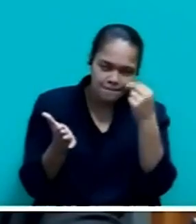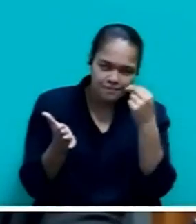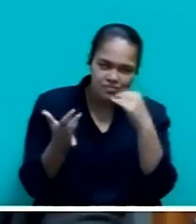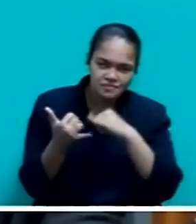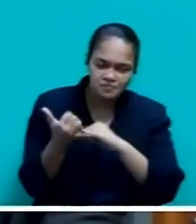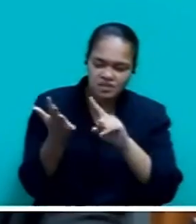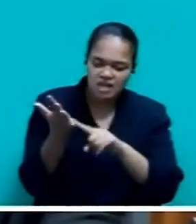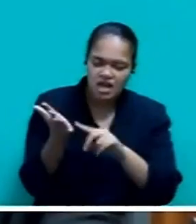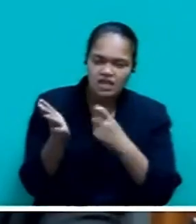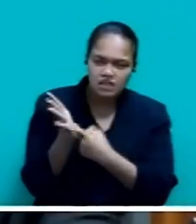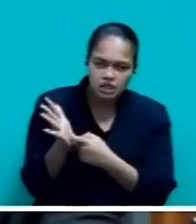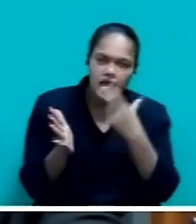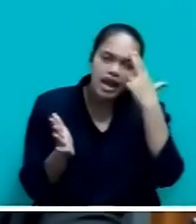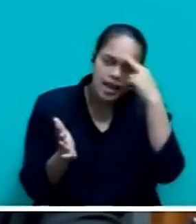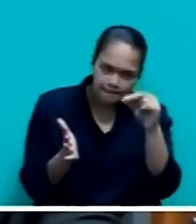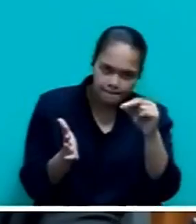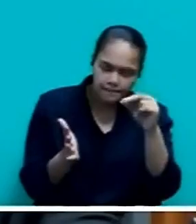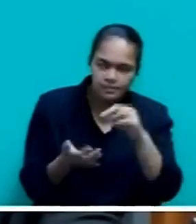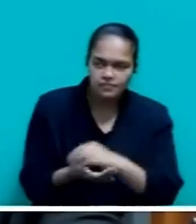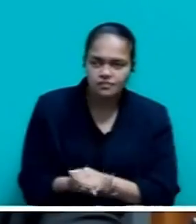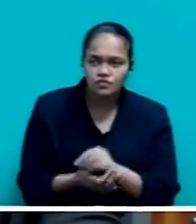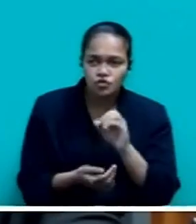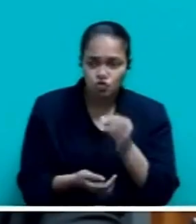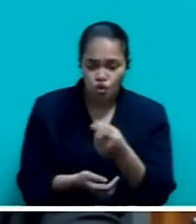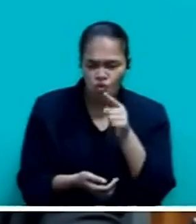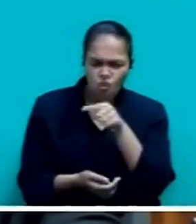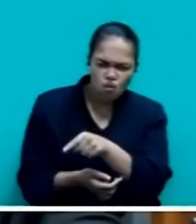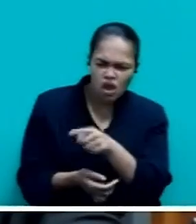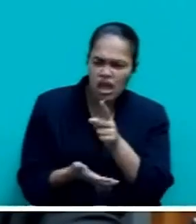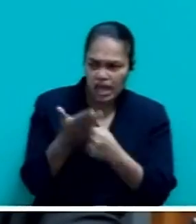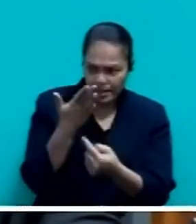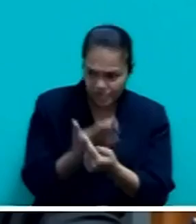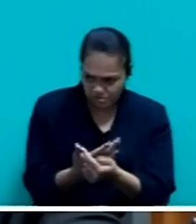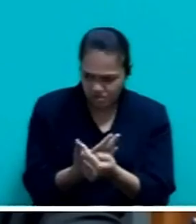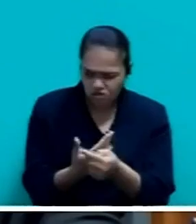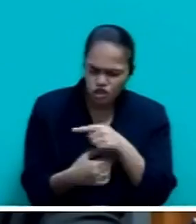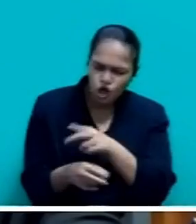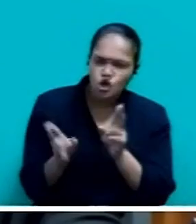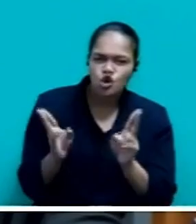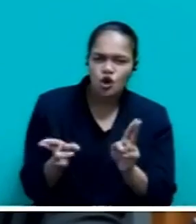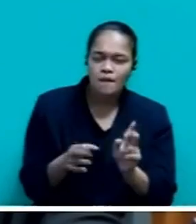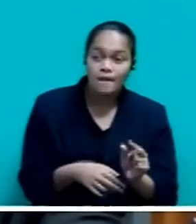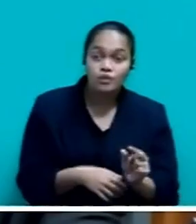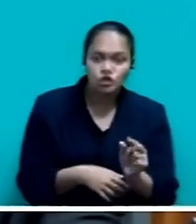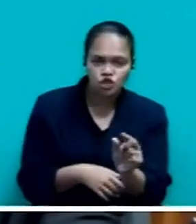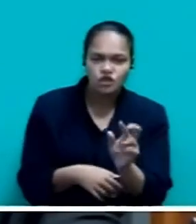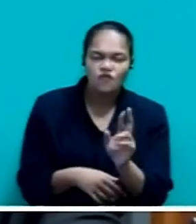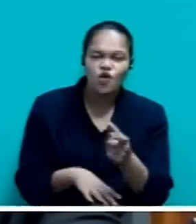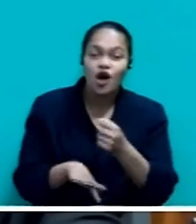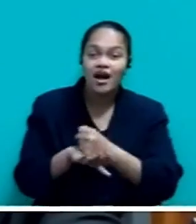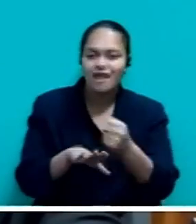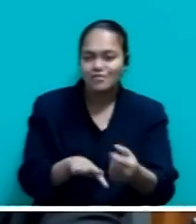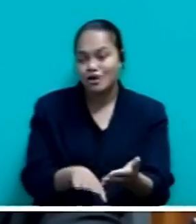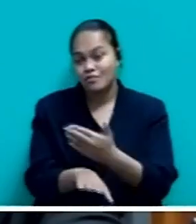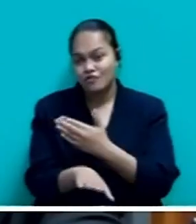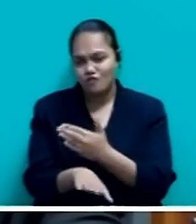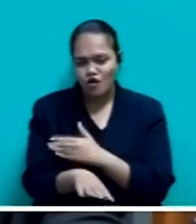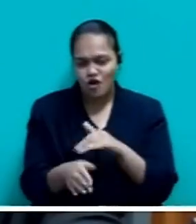it was brought into place, and that was the normal procedure for the government then, which is now in the